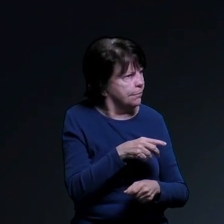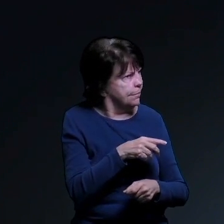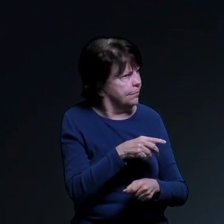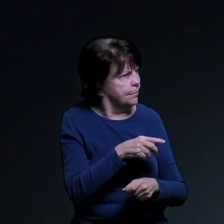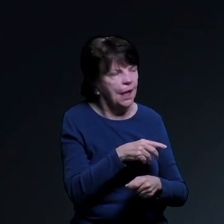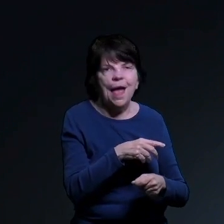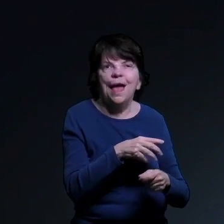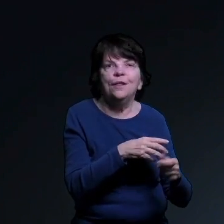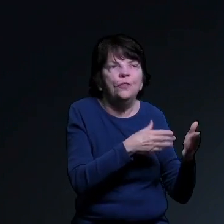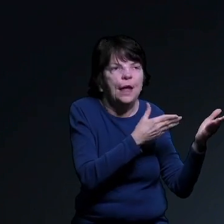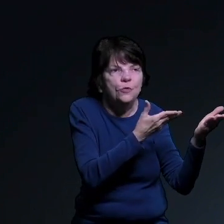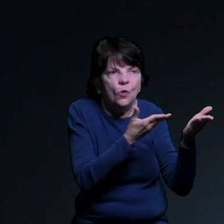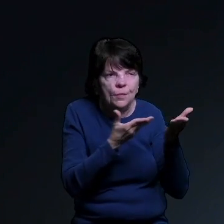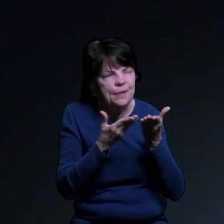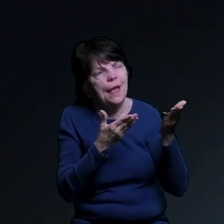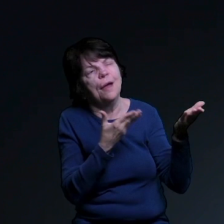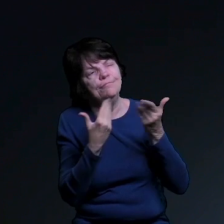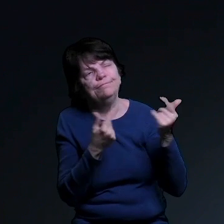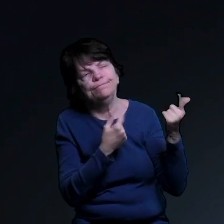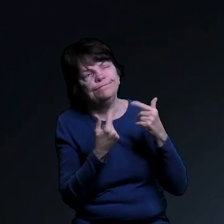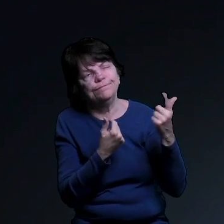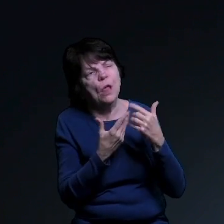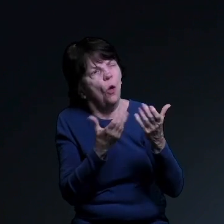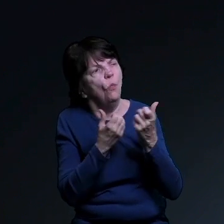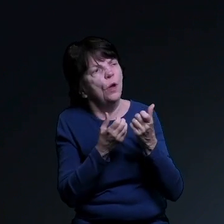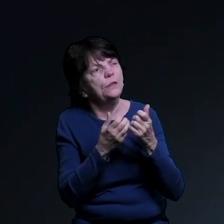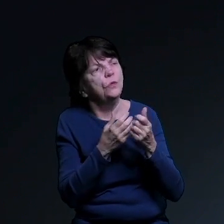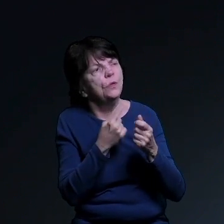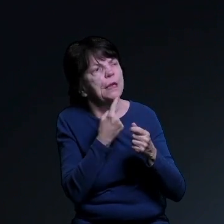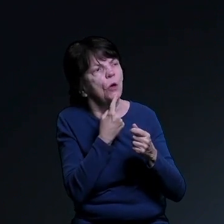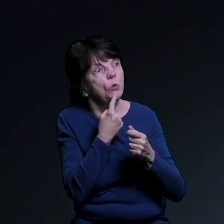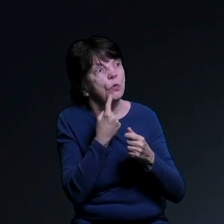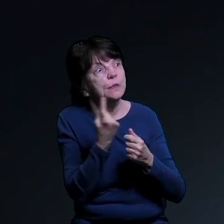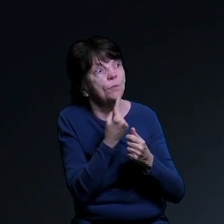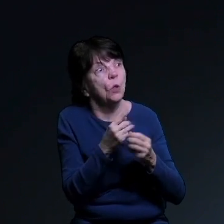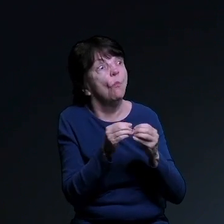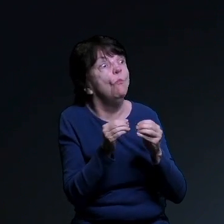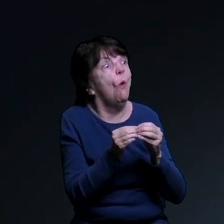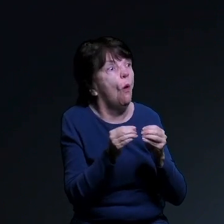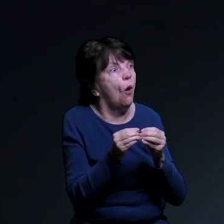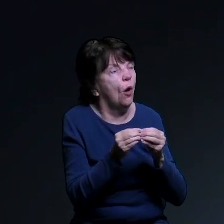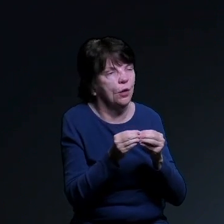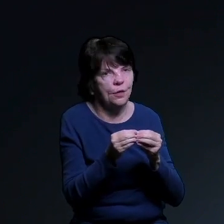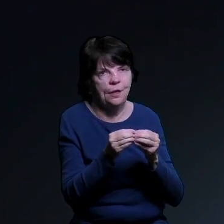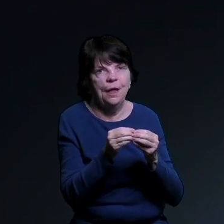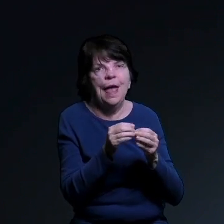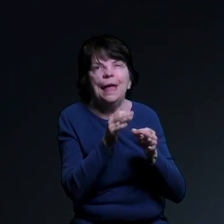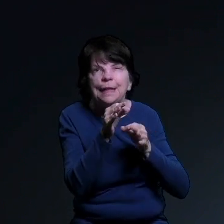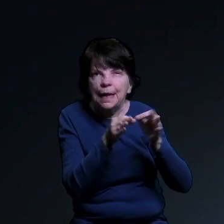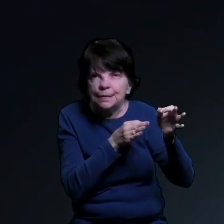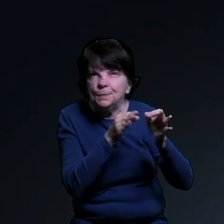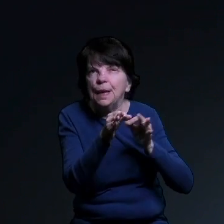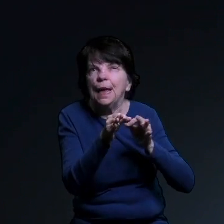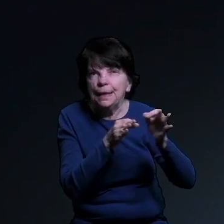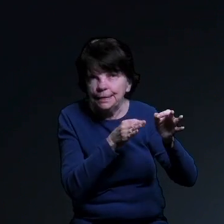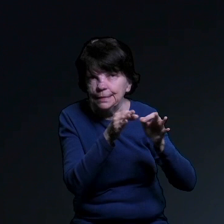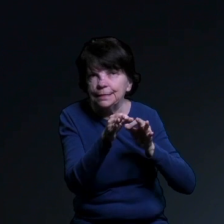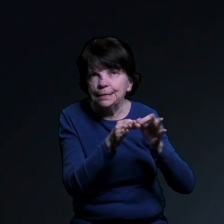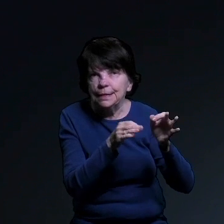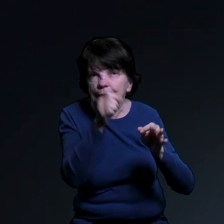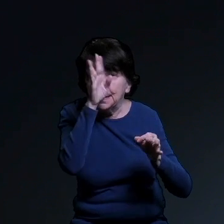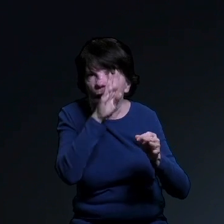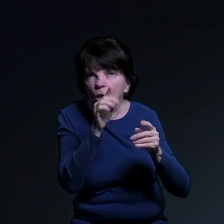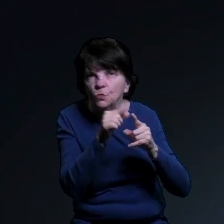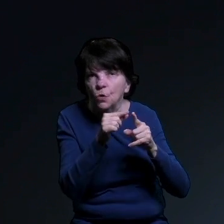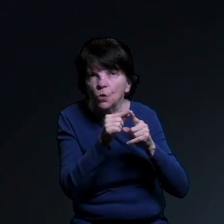of God even more accurately. I love that. I love how God was